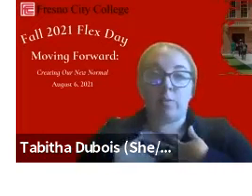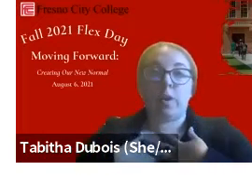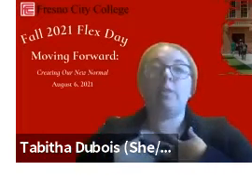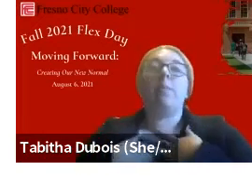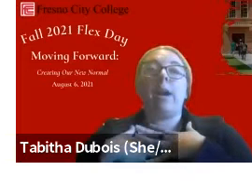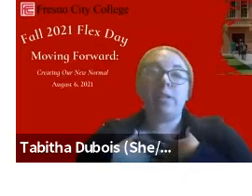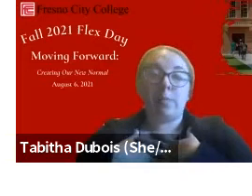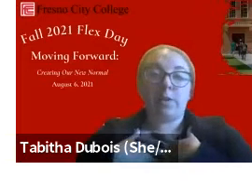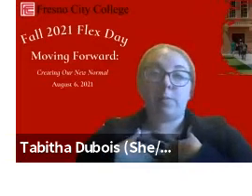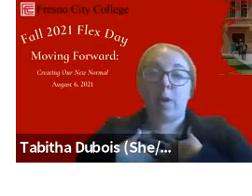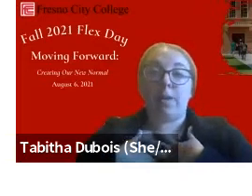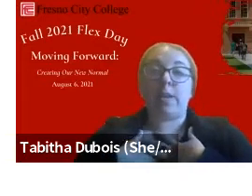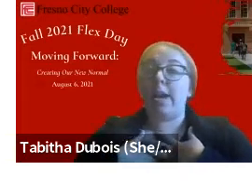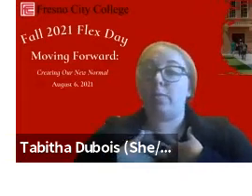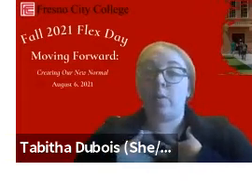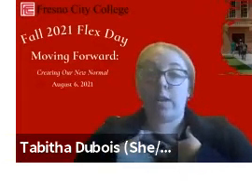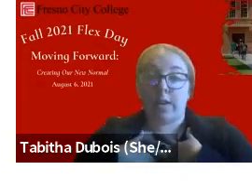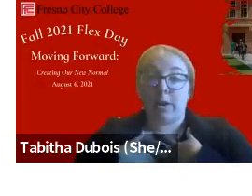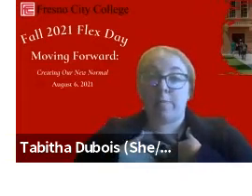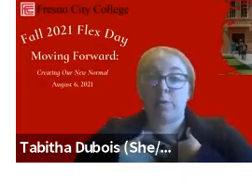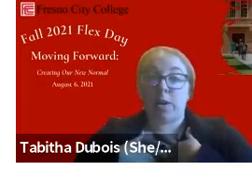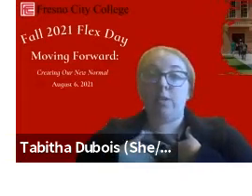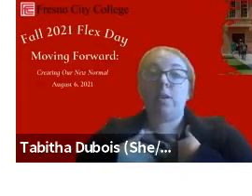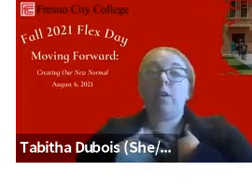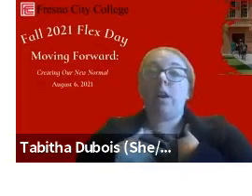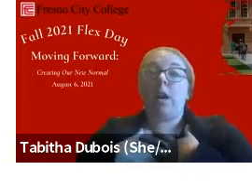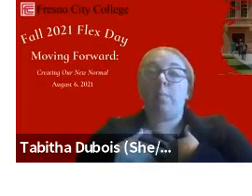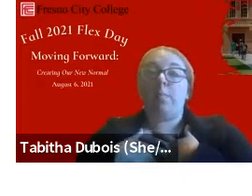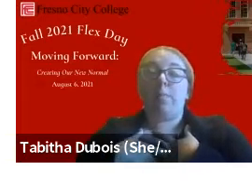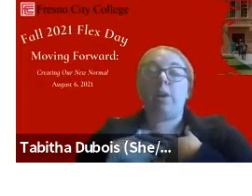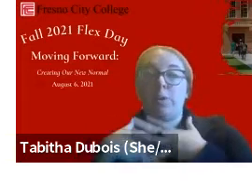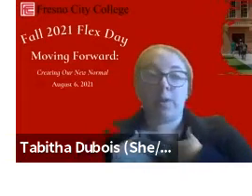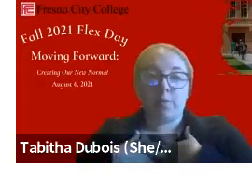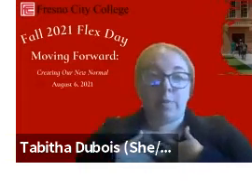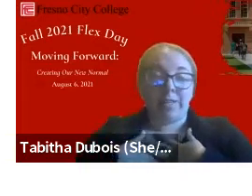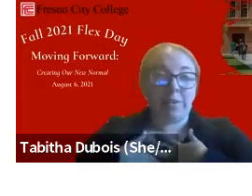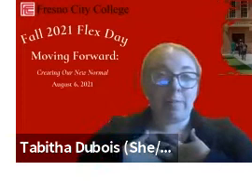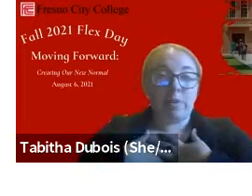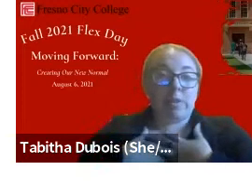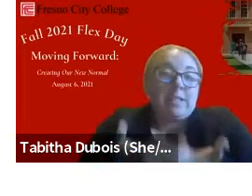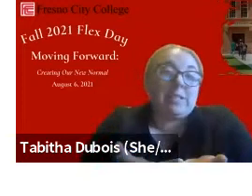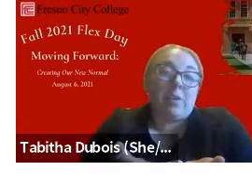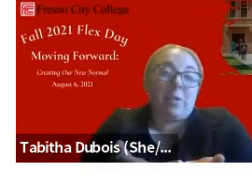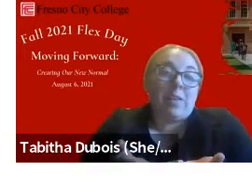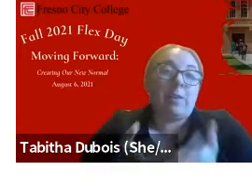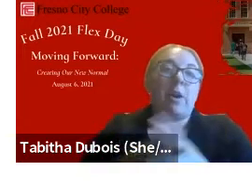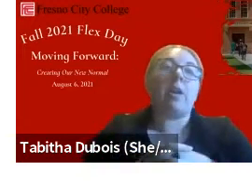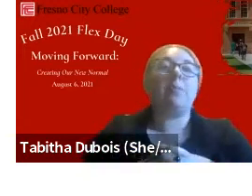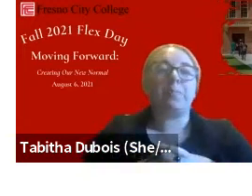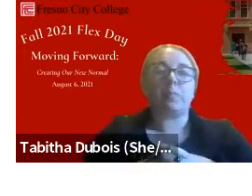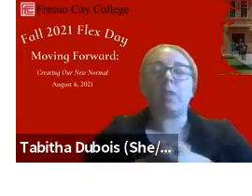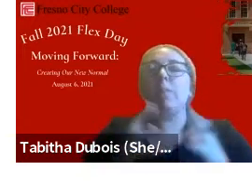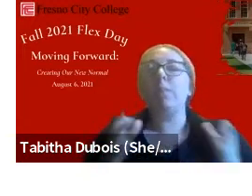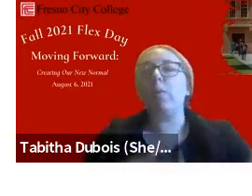which I never would, but I would need to put in some prep because I don't know anything about chemistry. But I also would never put myself in a chemistry class because I don't know anything about